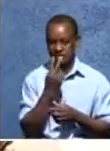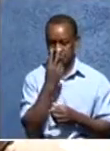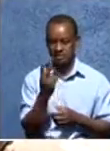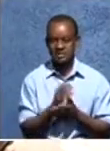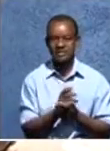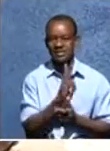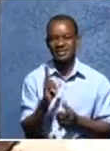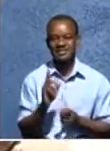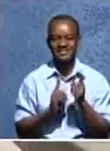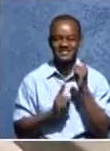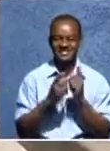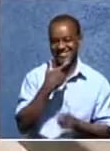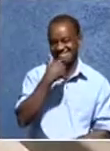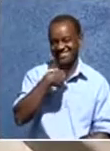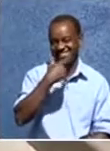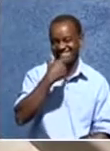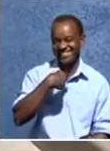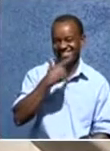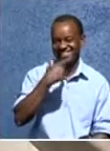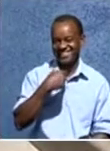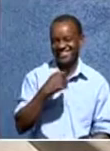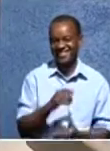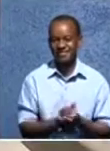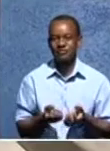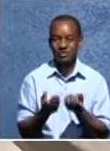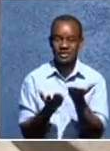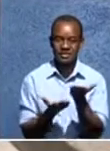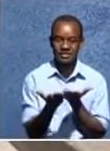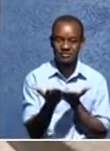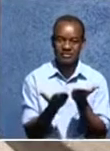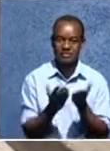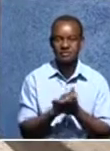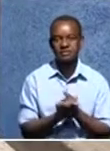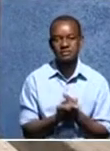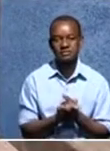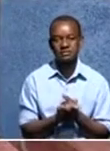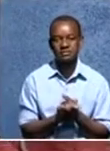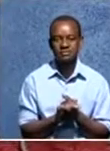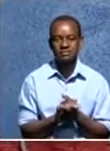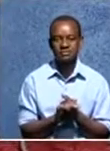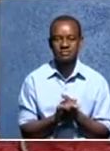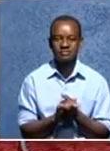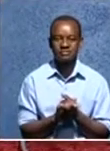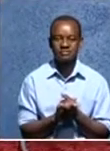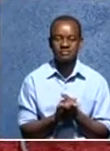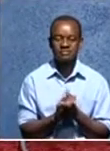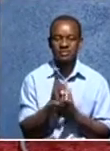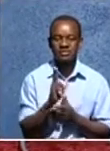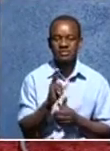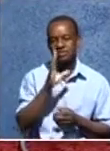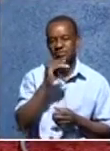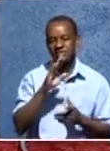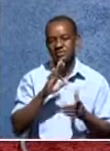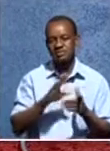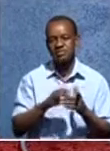immigration officer. And it should happen every day. It should be so inborn. And I know in South Africa, to come back to a quote of